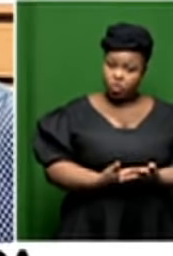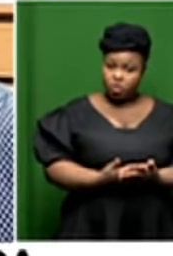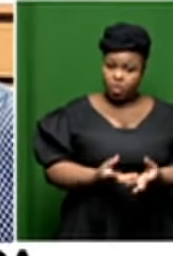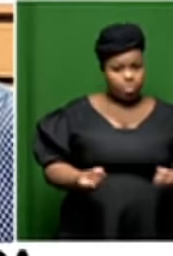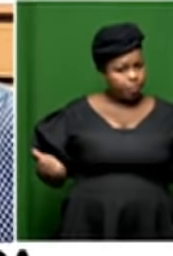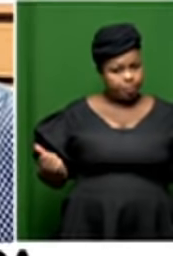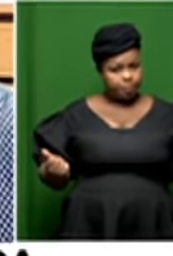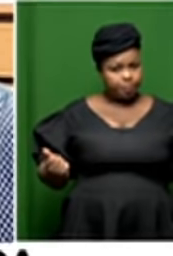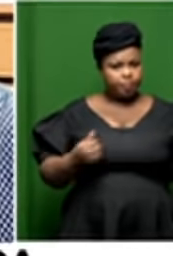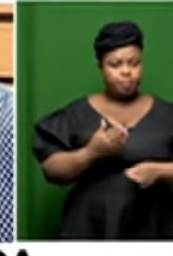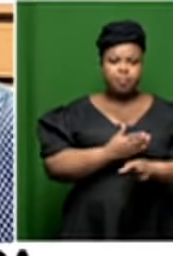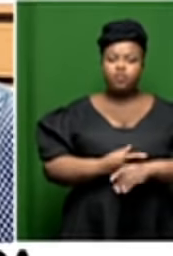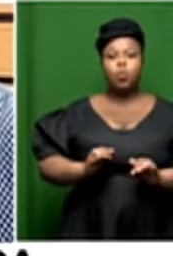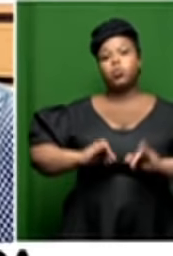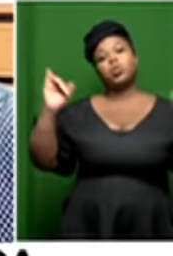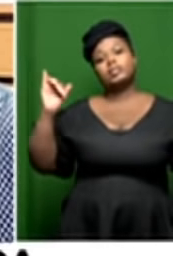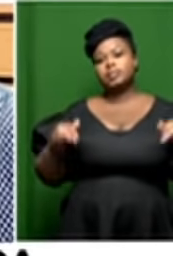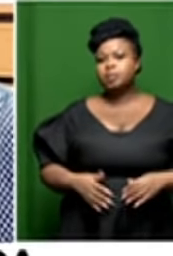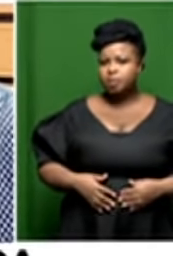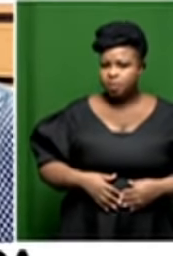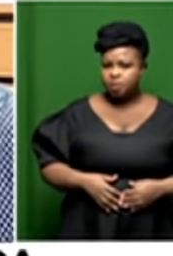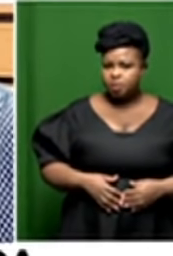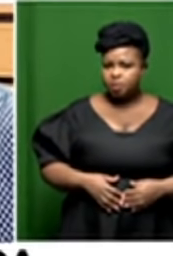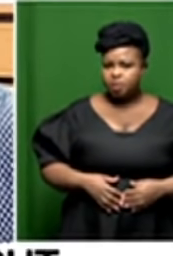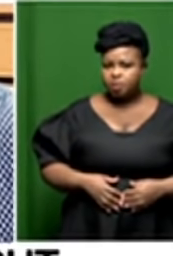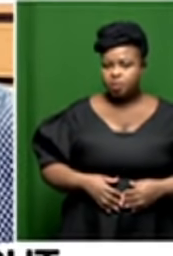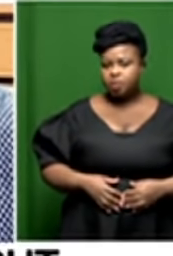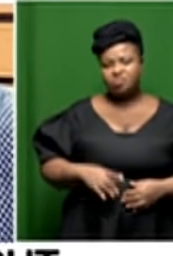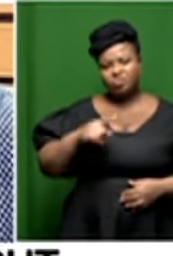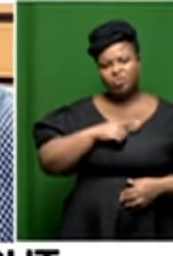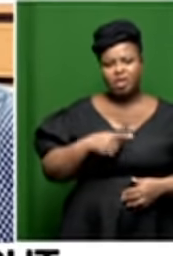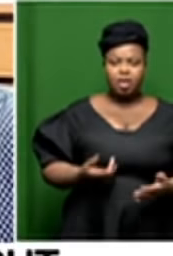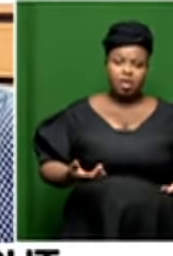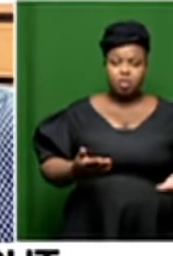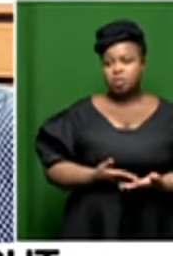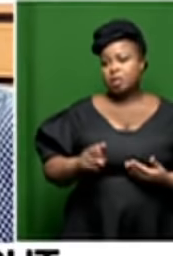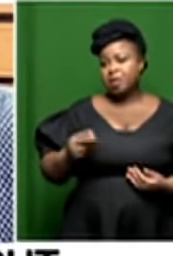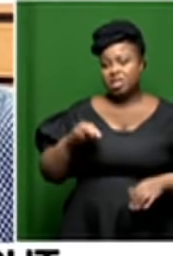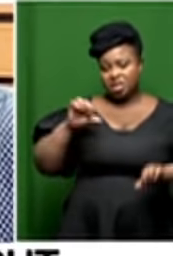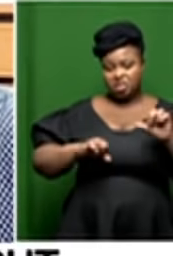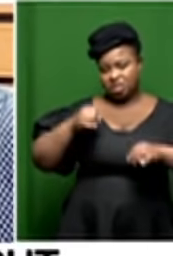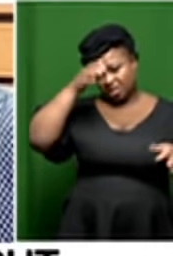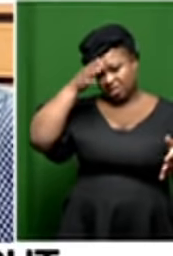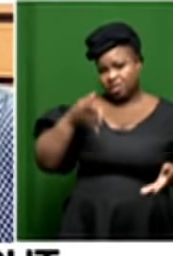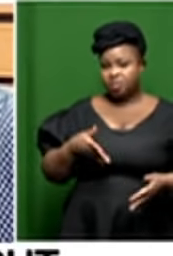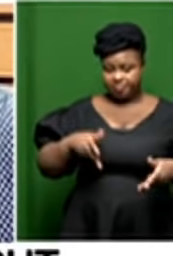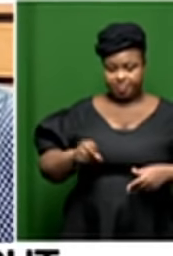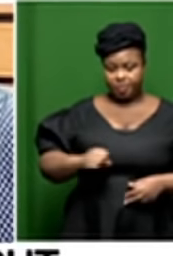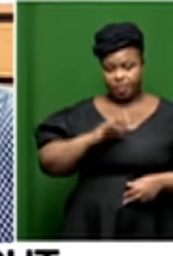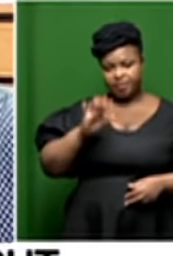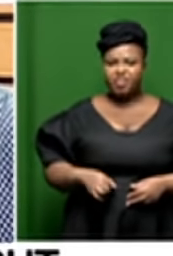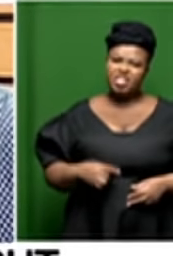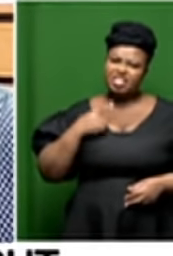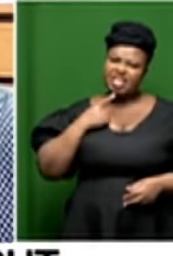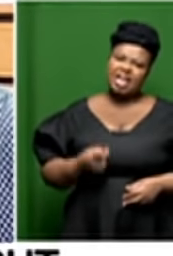die out before it becomes one of concern? Because you do read from certain scientists, and particularly here in South Africa,